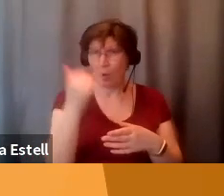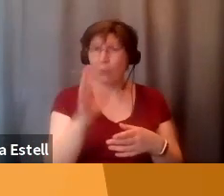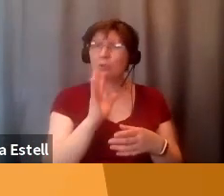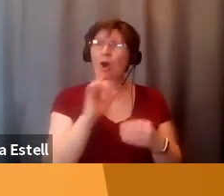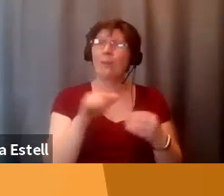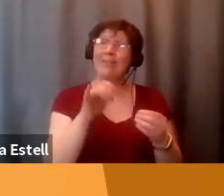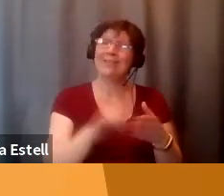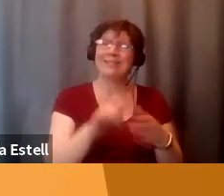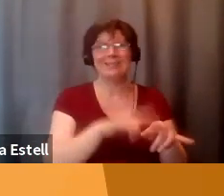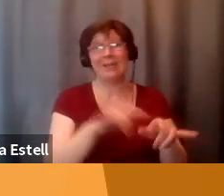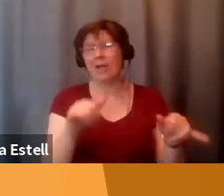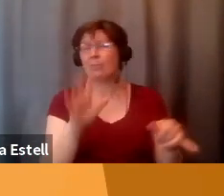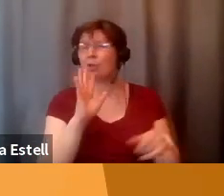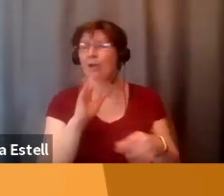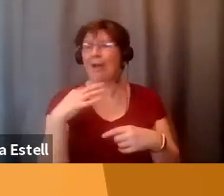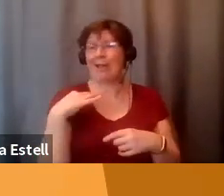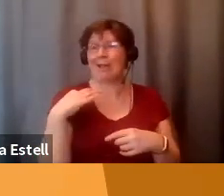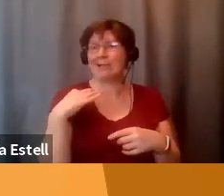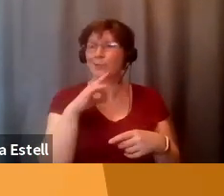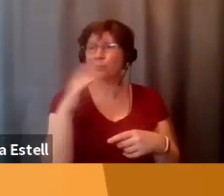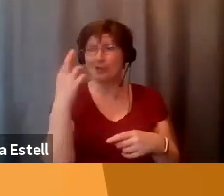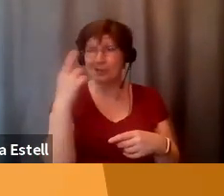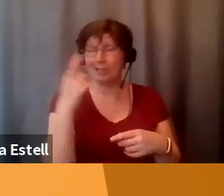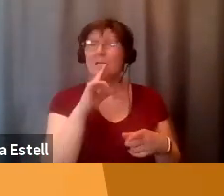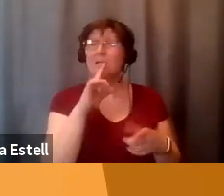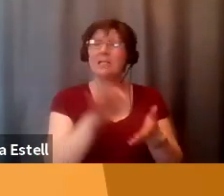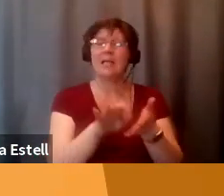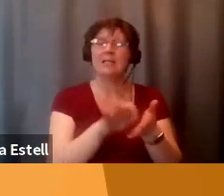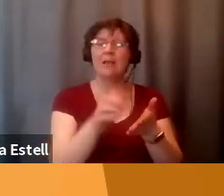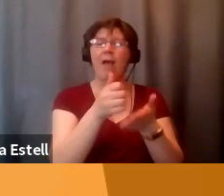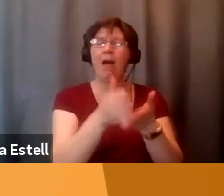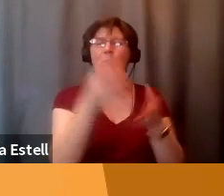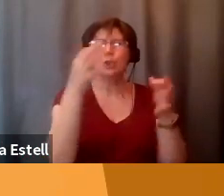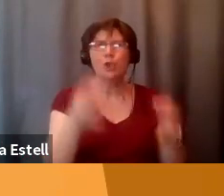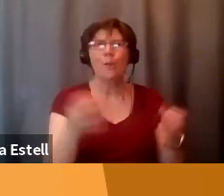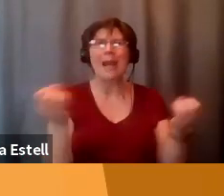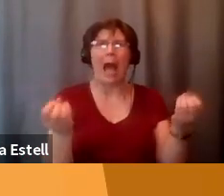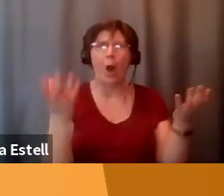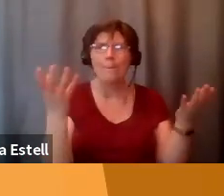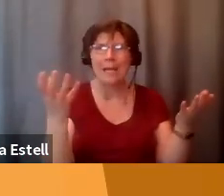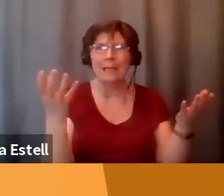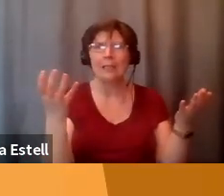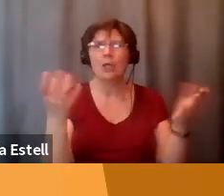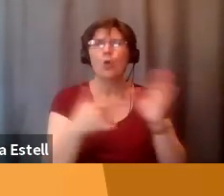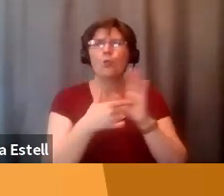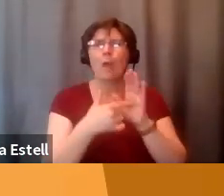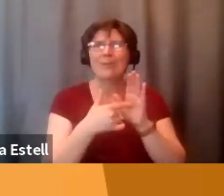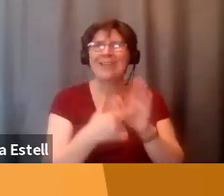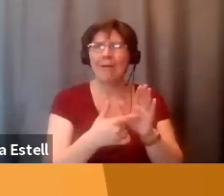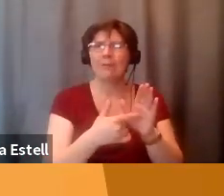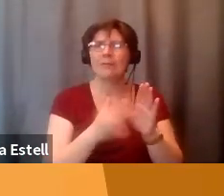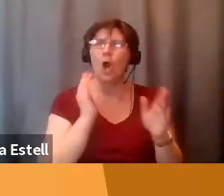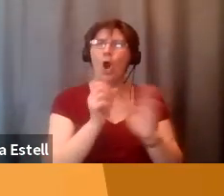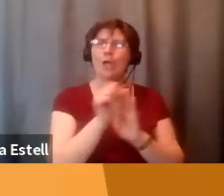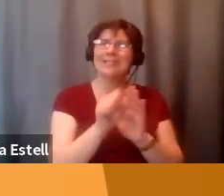time as talking about candidates is the census helps determine how many representatives our